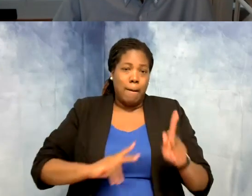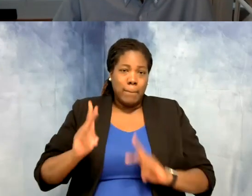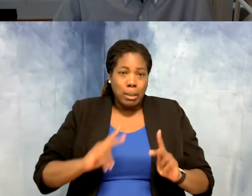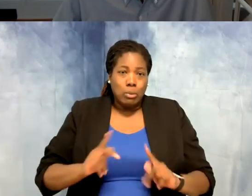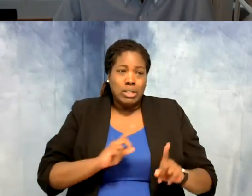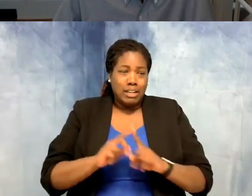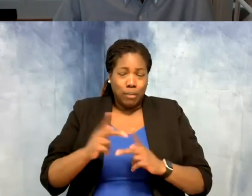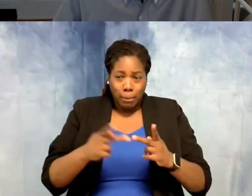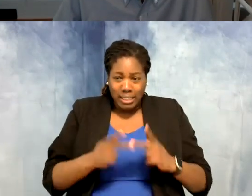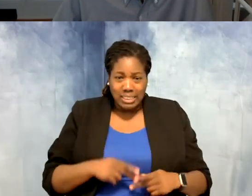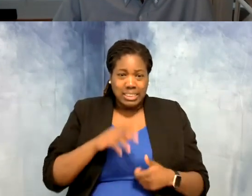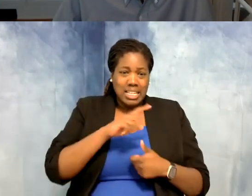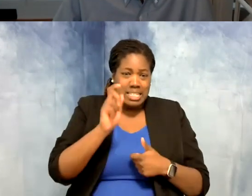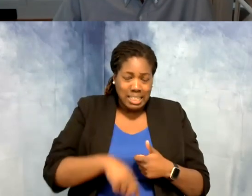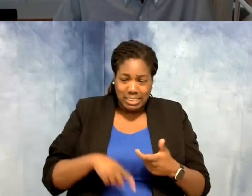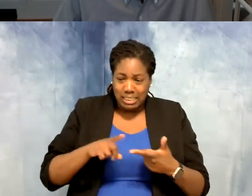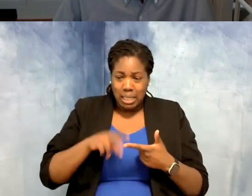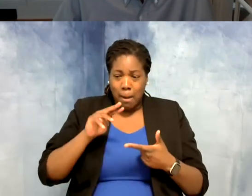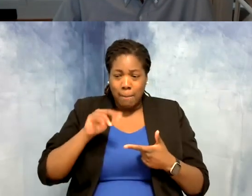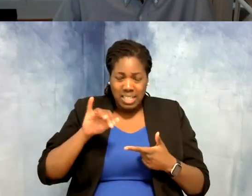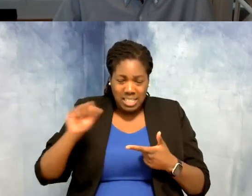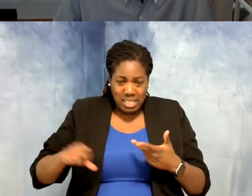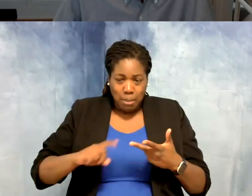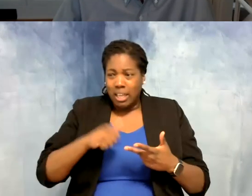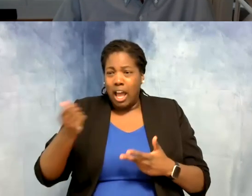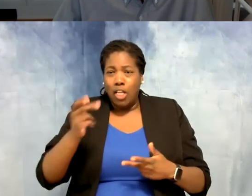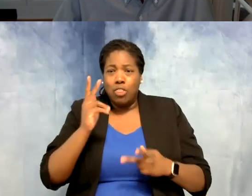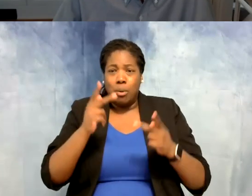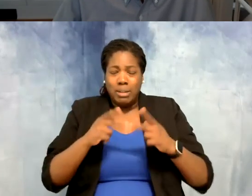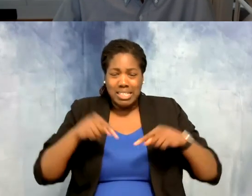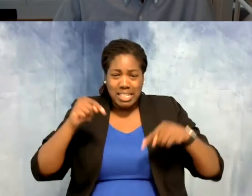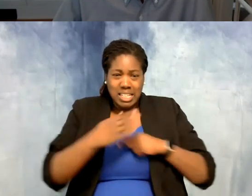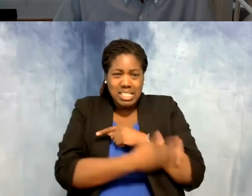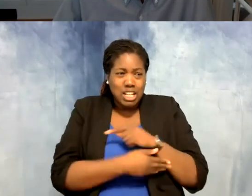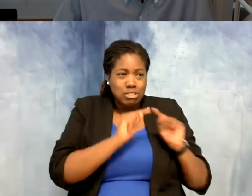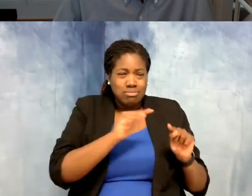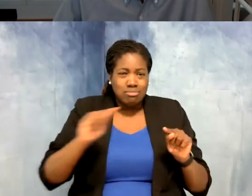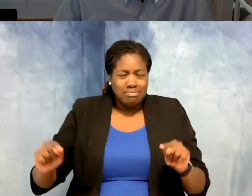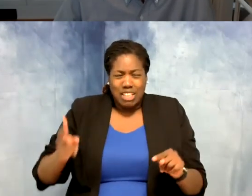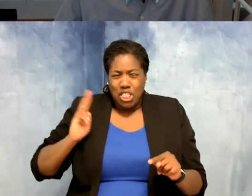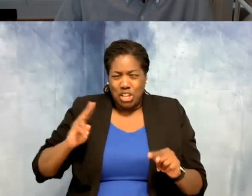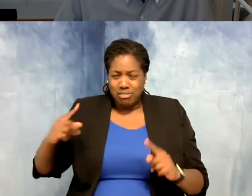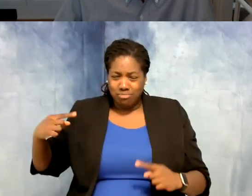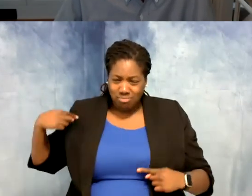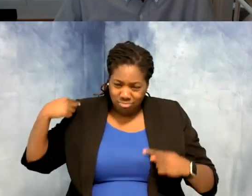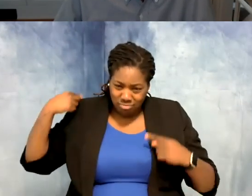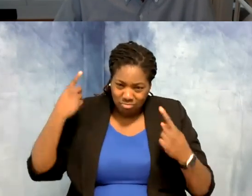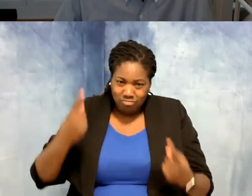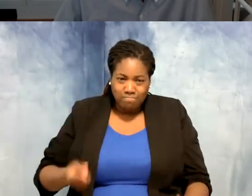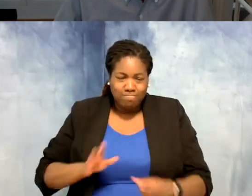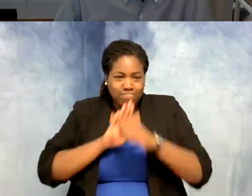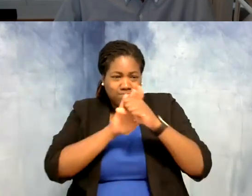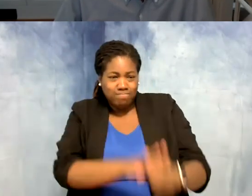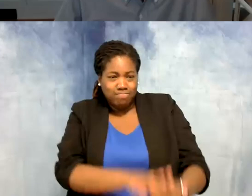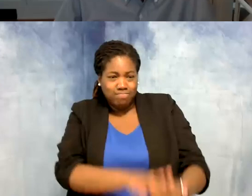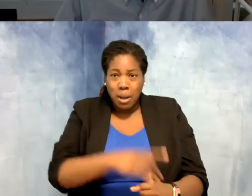like Mississippi, Texas, and other parts of the country that already had histories of being notorious in suppressing Black